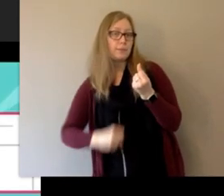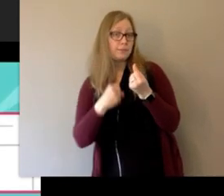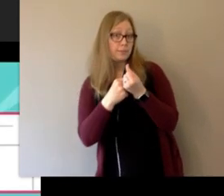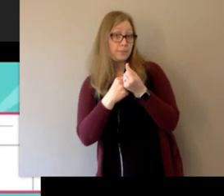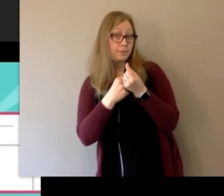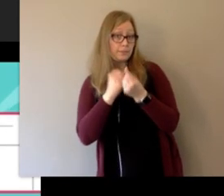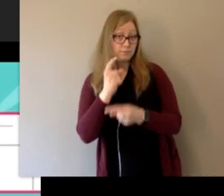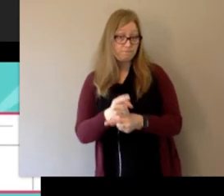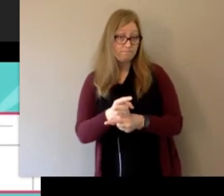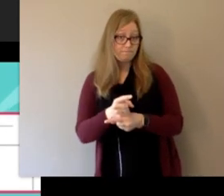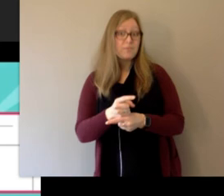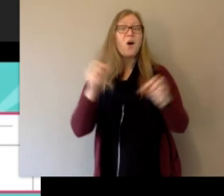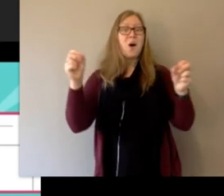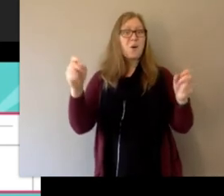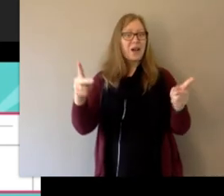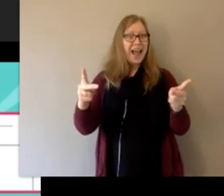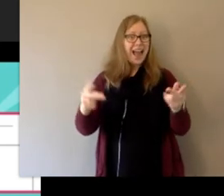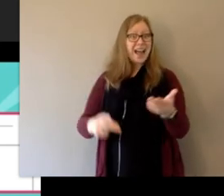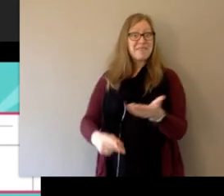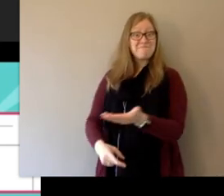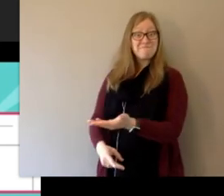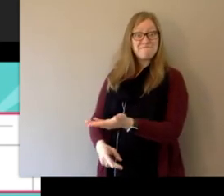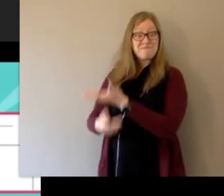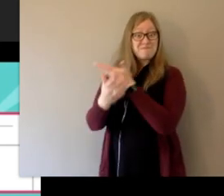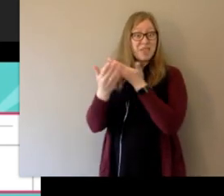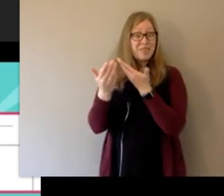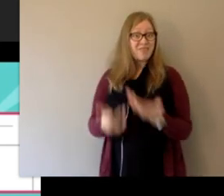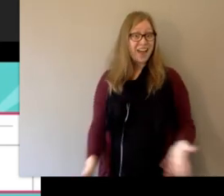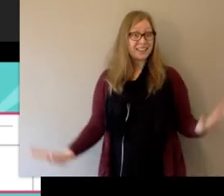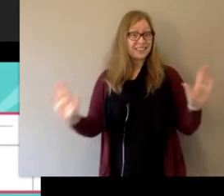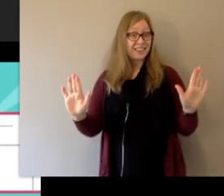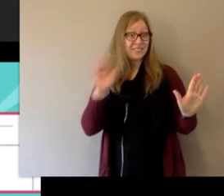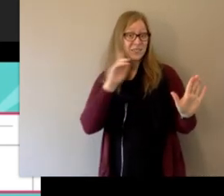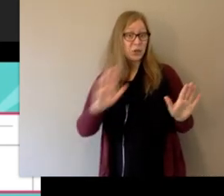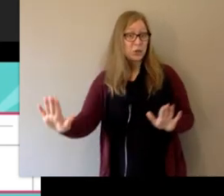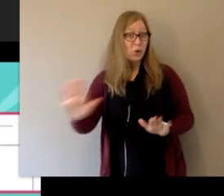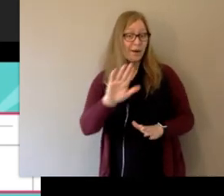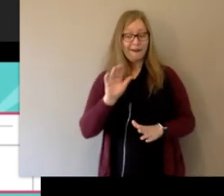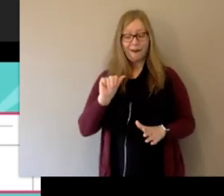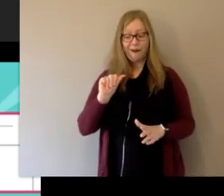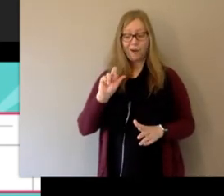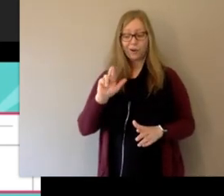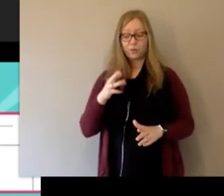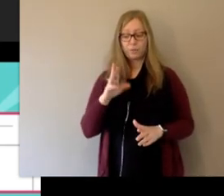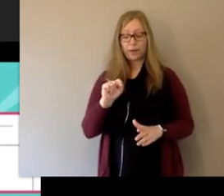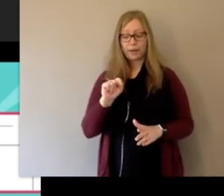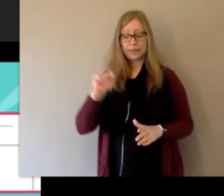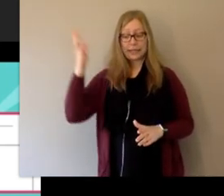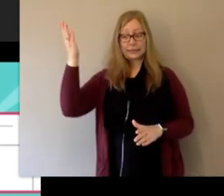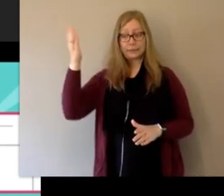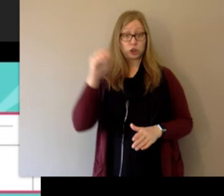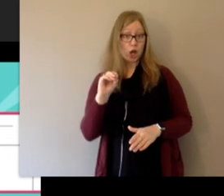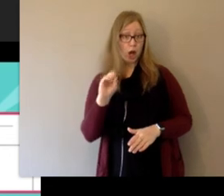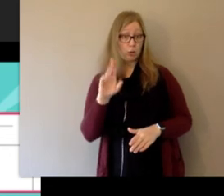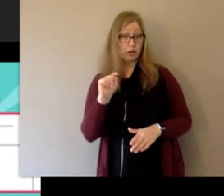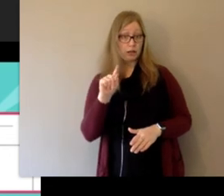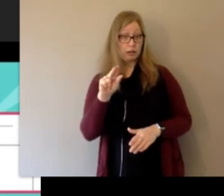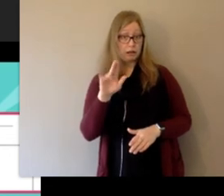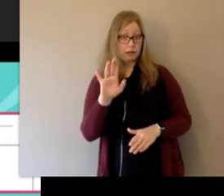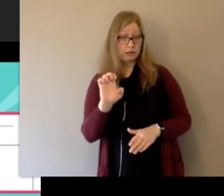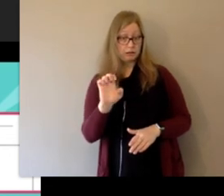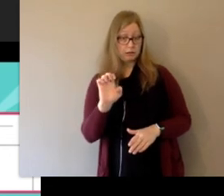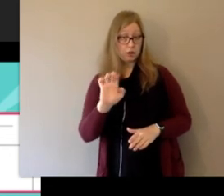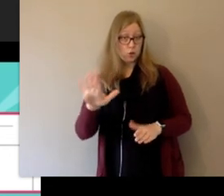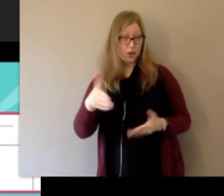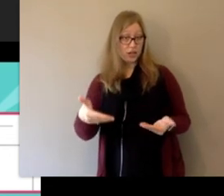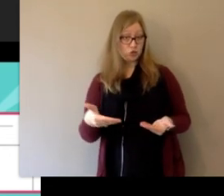All right, ladies and gentlemen, that does it for your argument speech outline introduction.